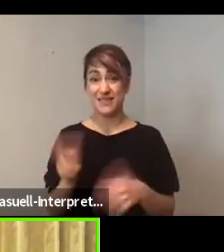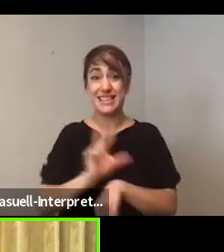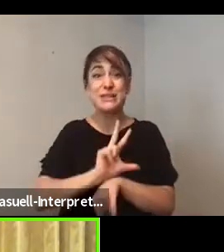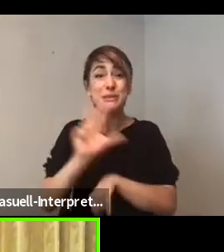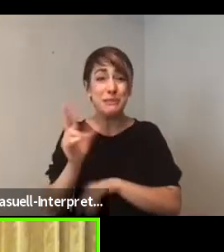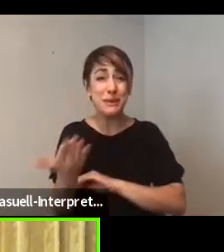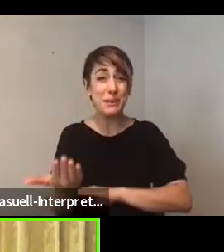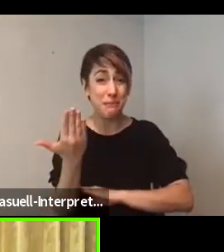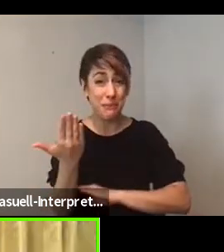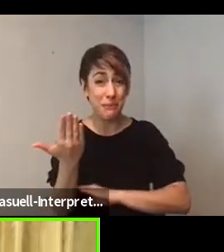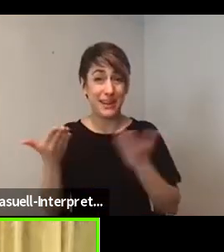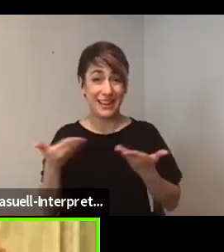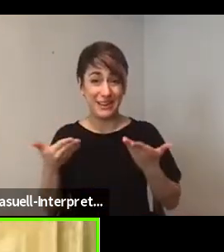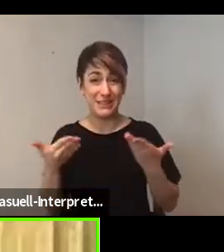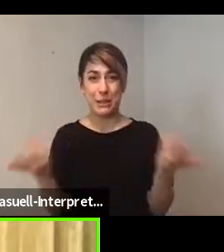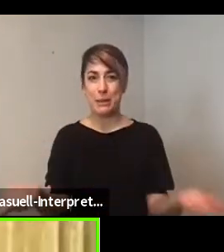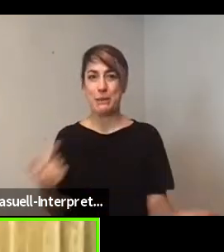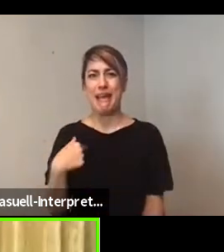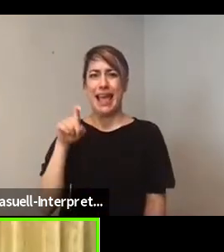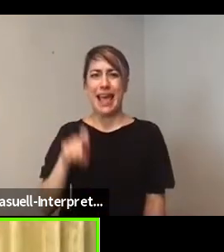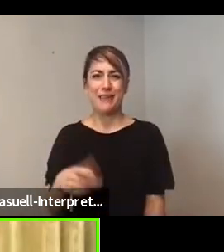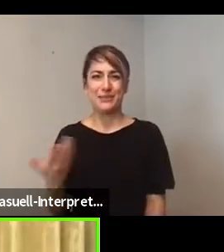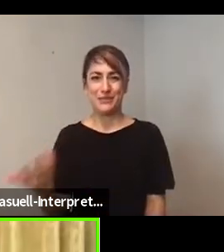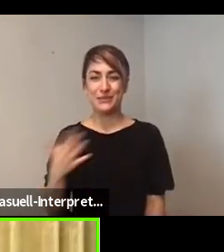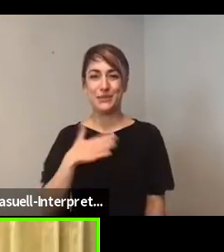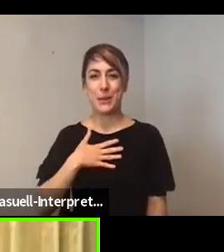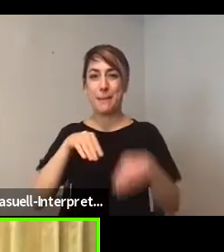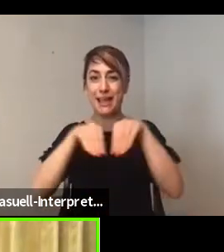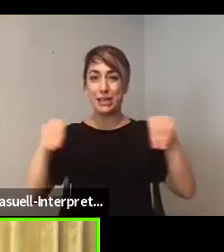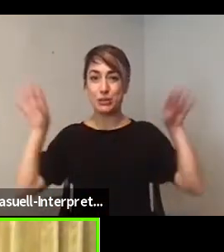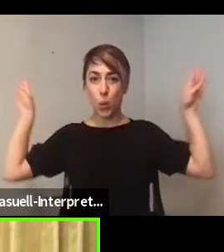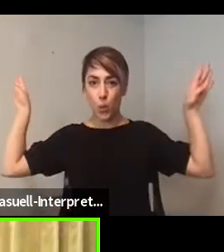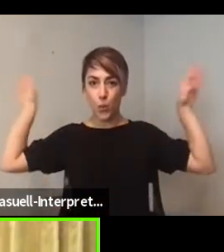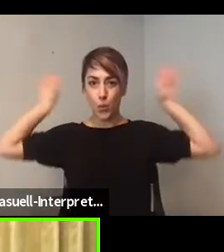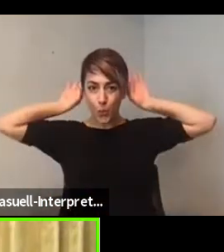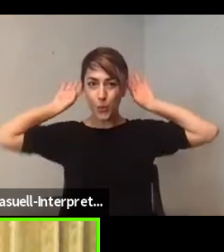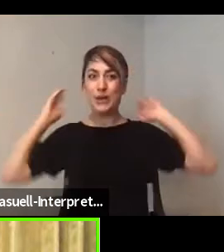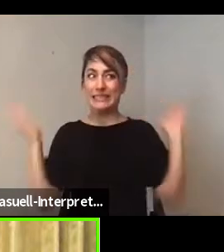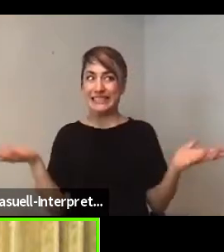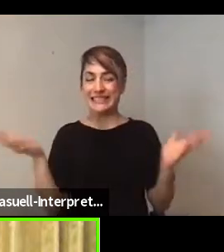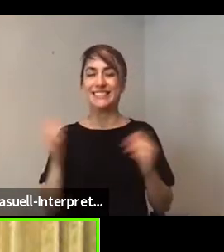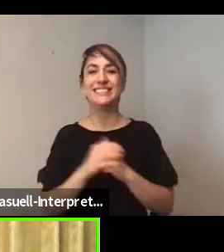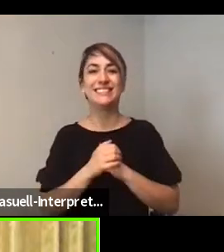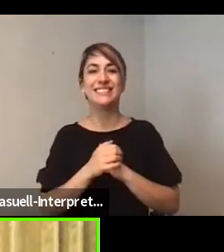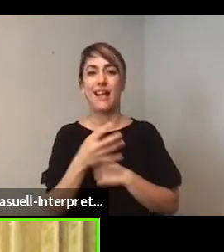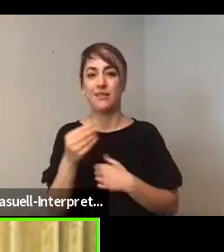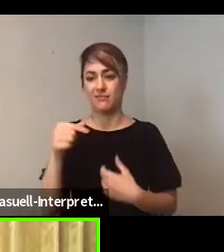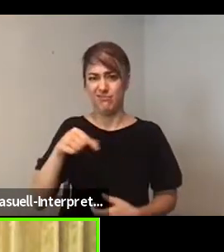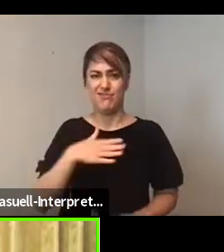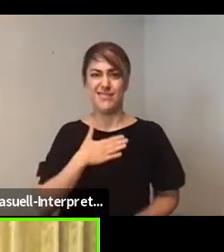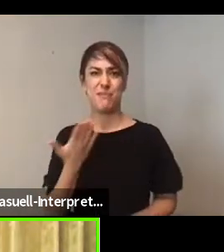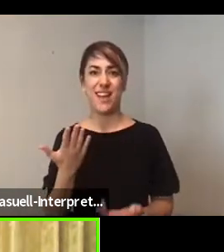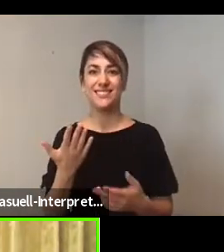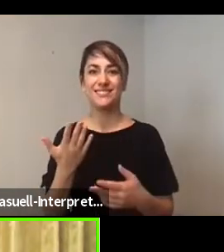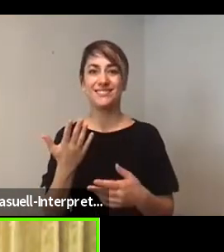3 a.m. here, so I have to close my curtain, and this is my kitchen. But